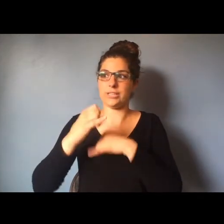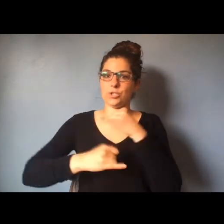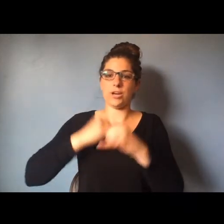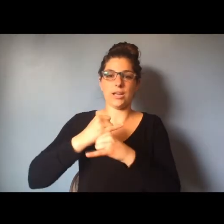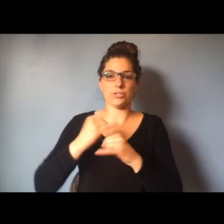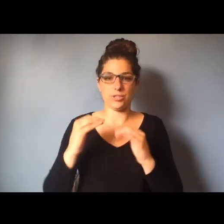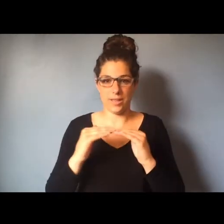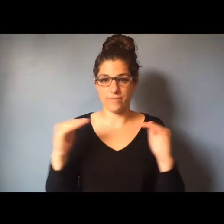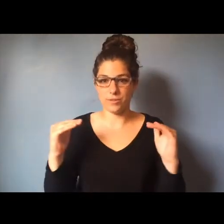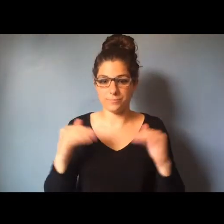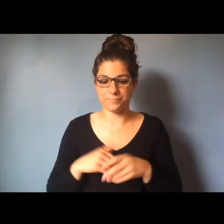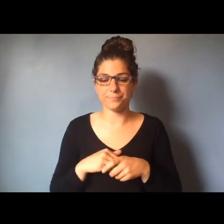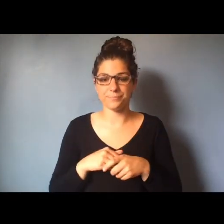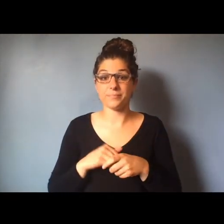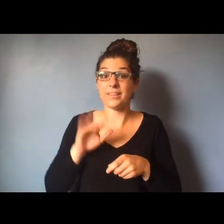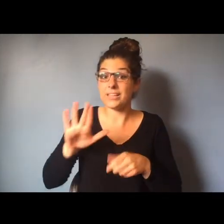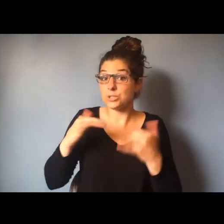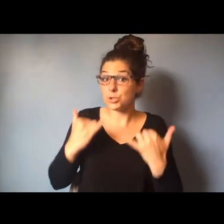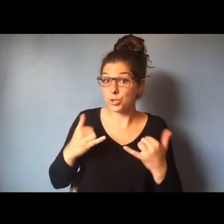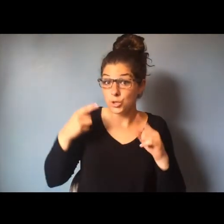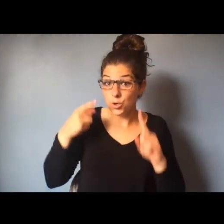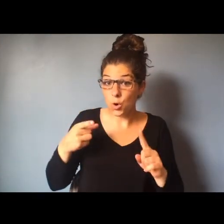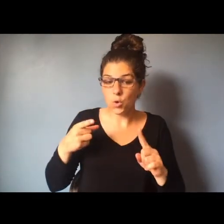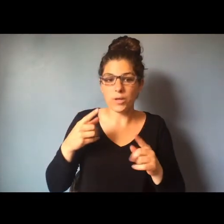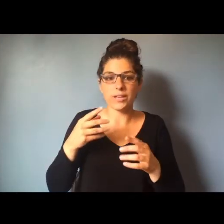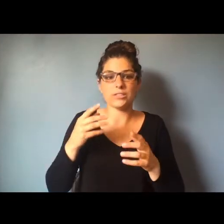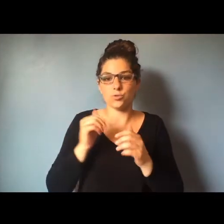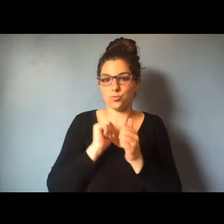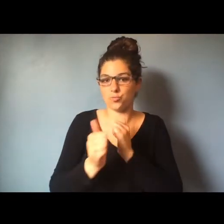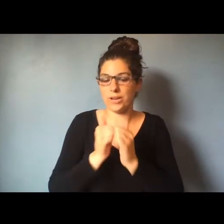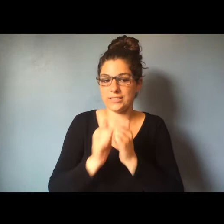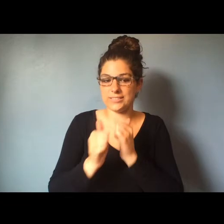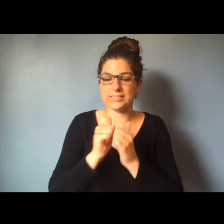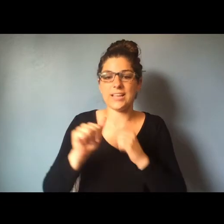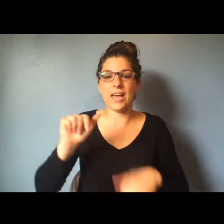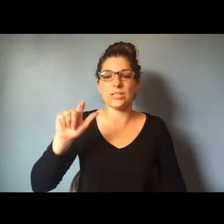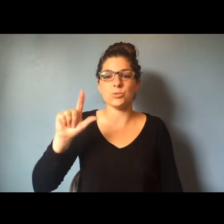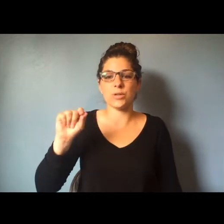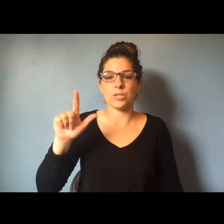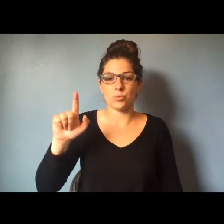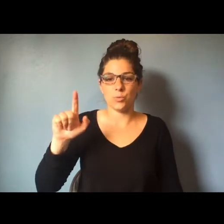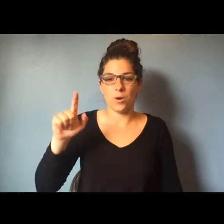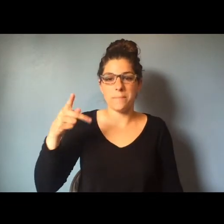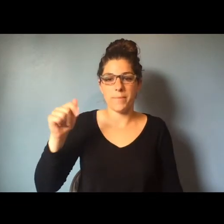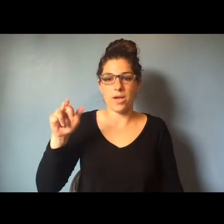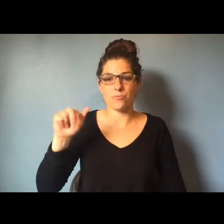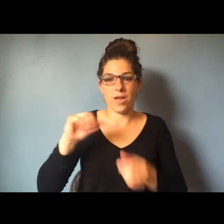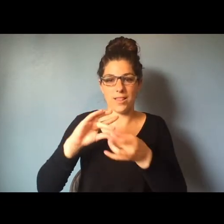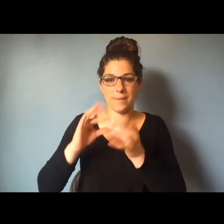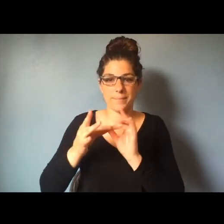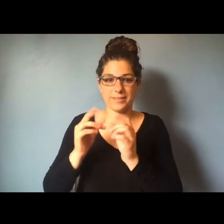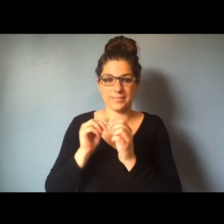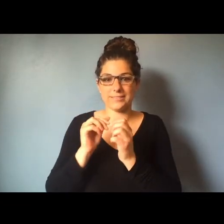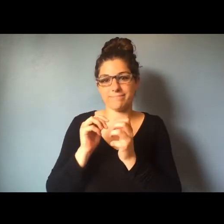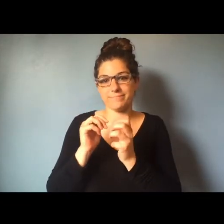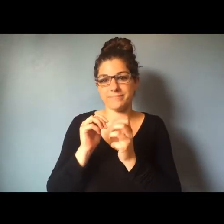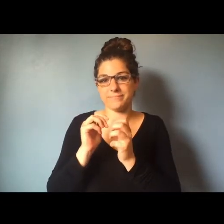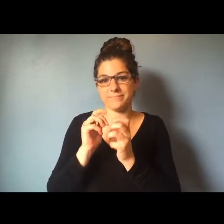international levels. His current goal is to race at the 2021 Paralympic Games in